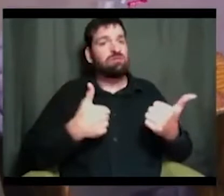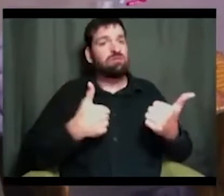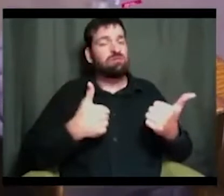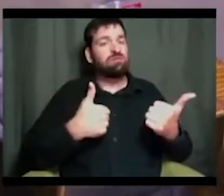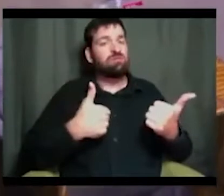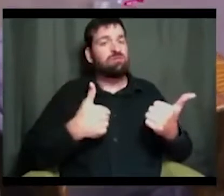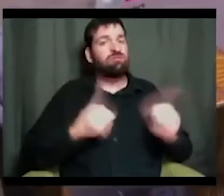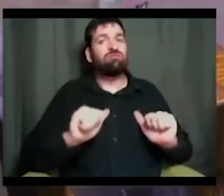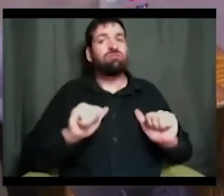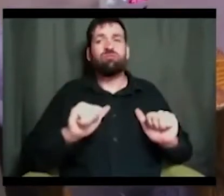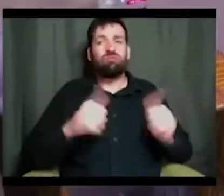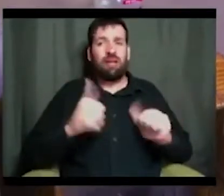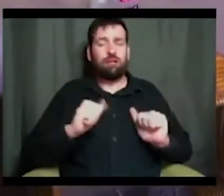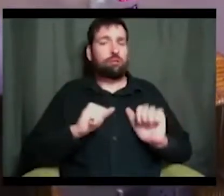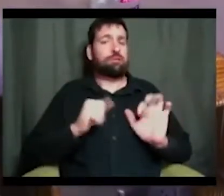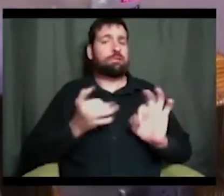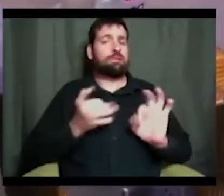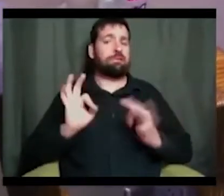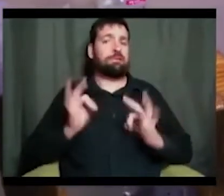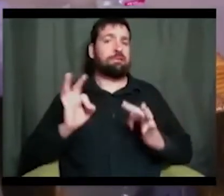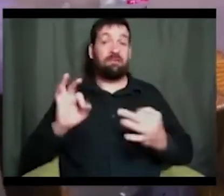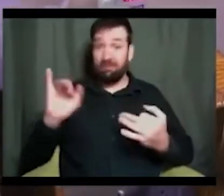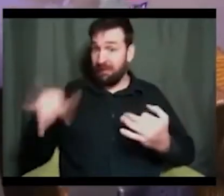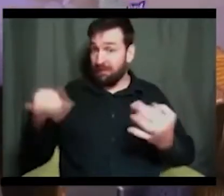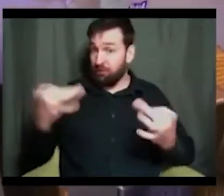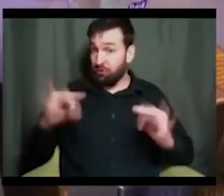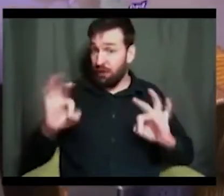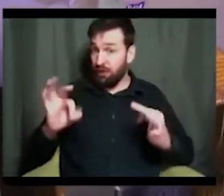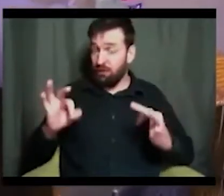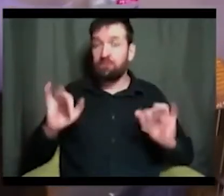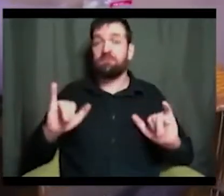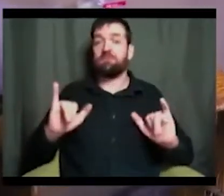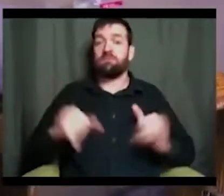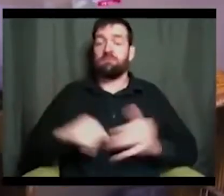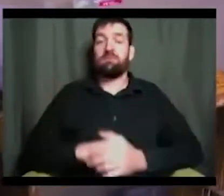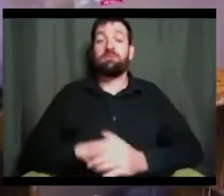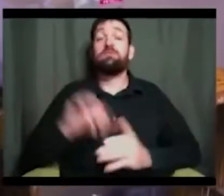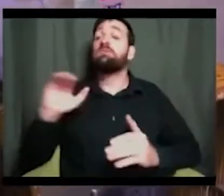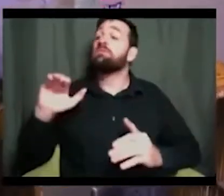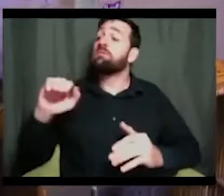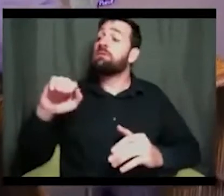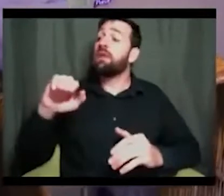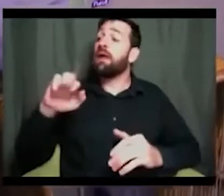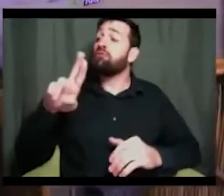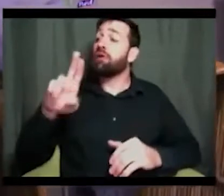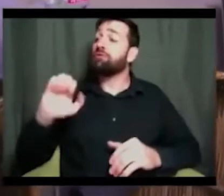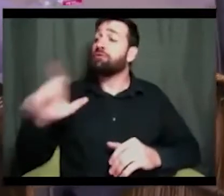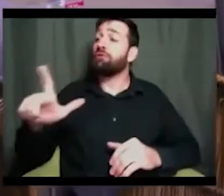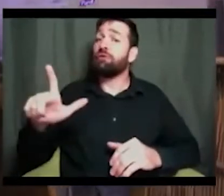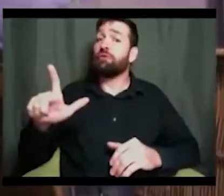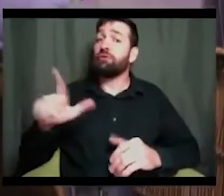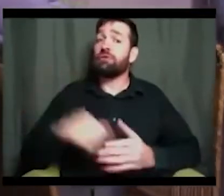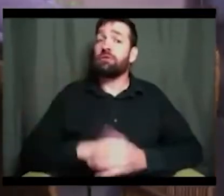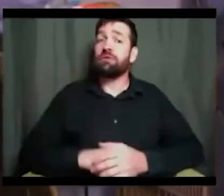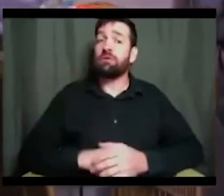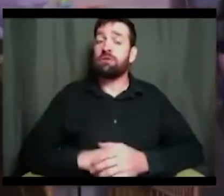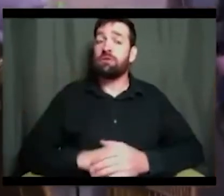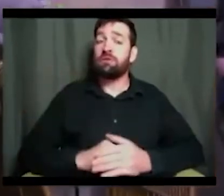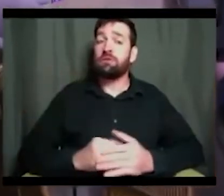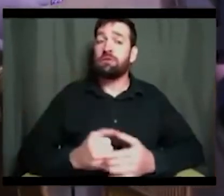distracting. That's distracting? Yeah. Okay, can you listen to You music? should. Hey, Russell. Russell, Something that really pushes your brain